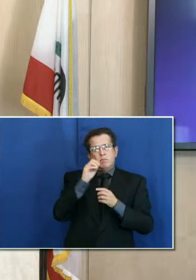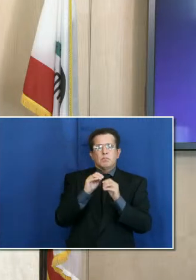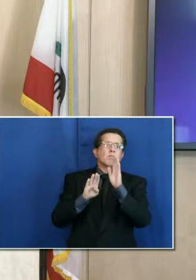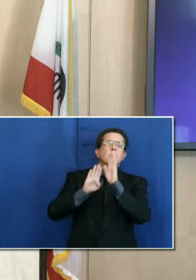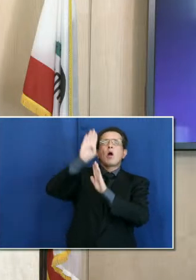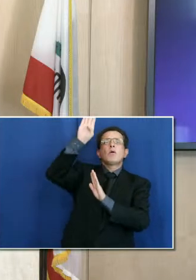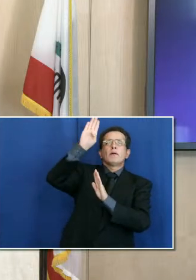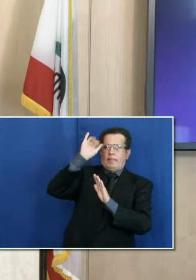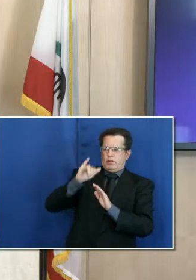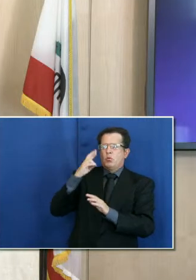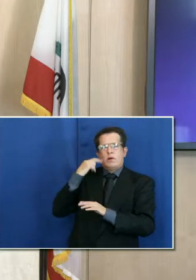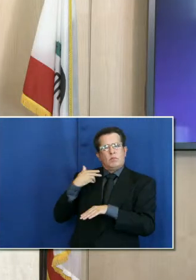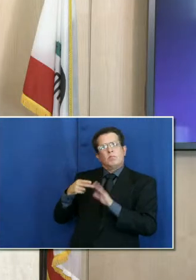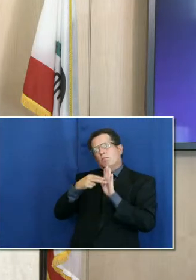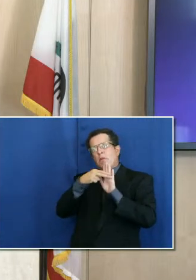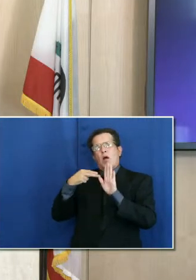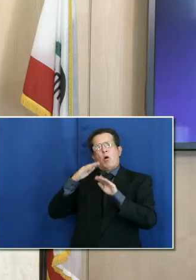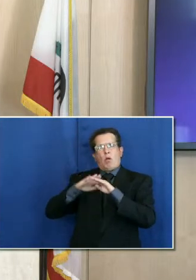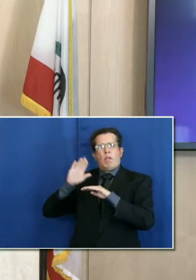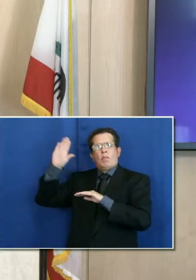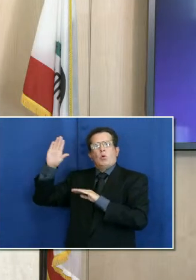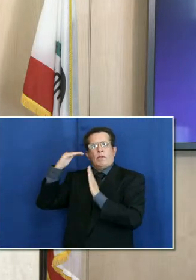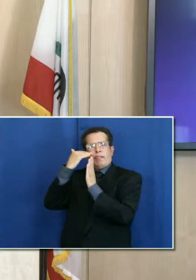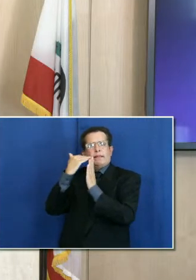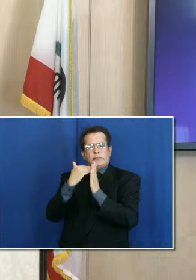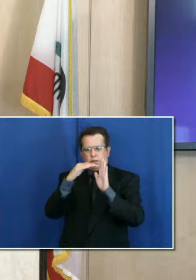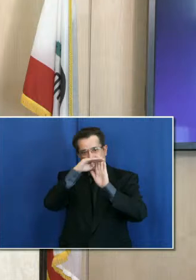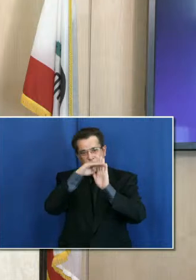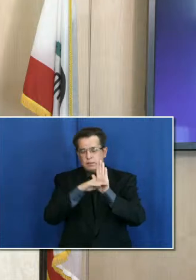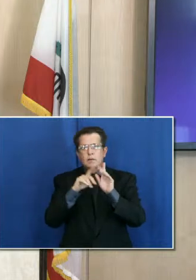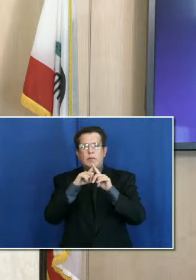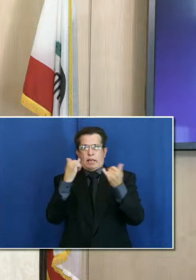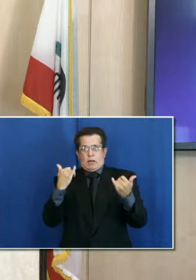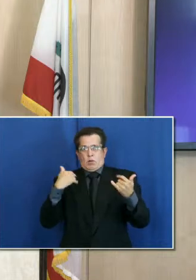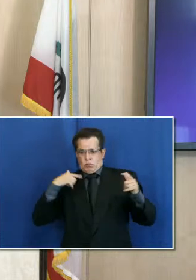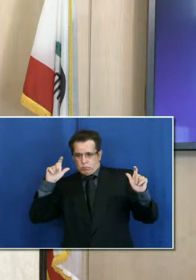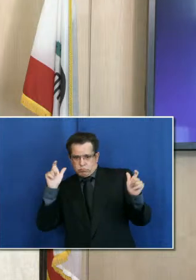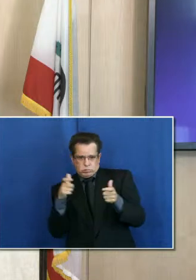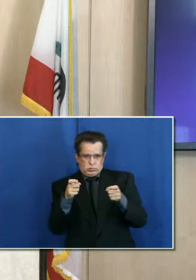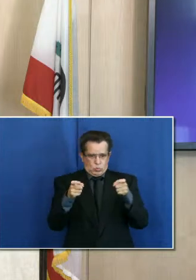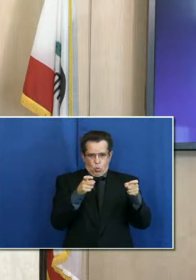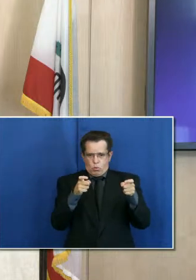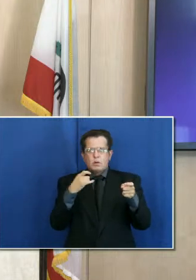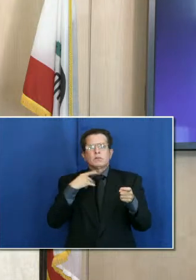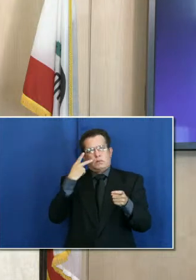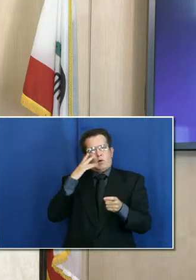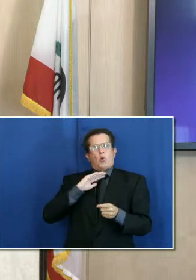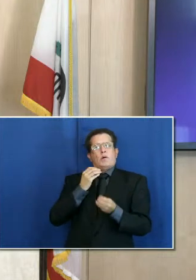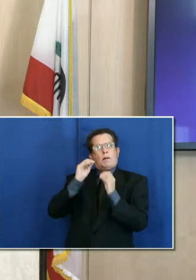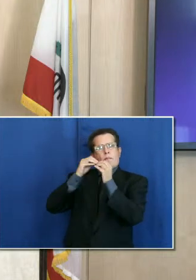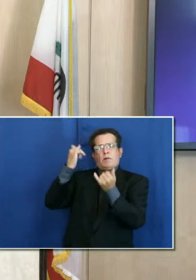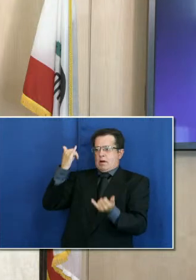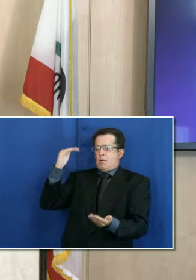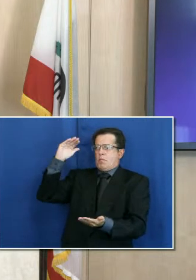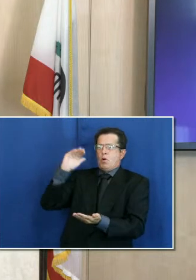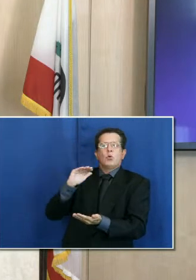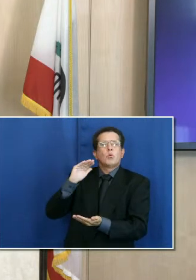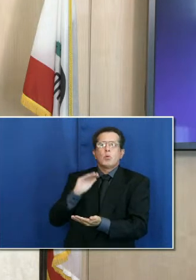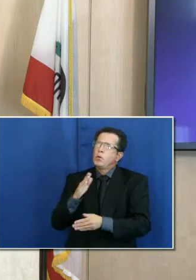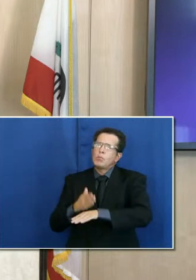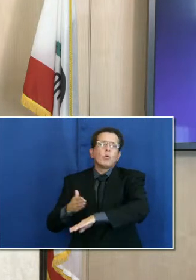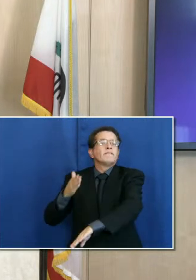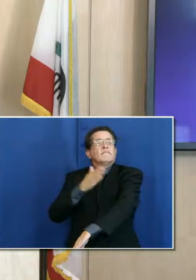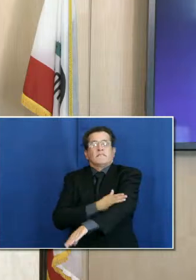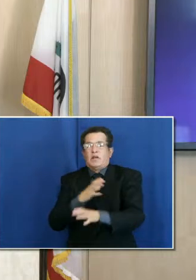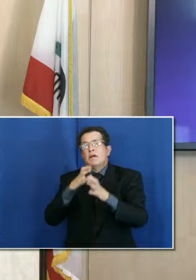state monitoring list. When we took those actions to tighten restrictions, we saw the number of cases come down significantly, which is what got us off the